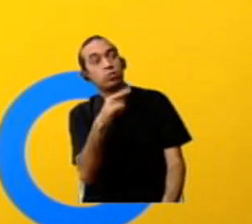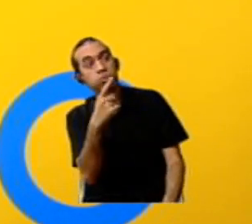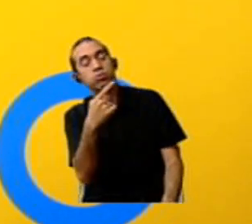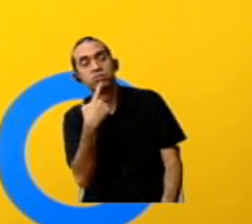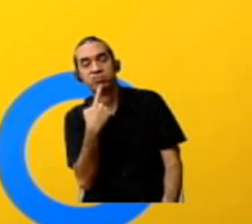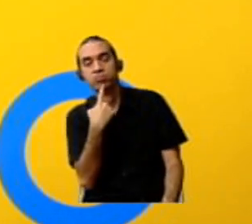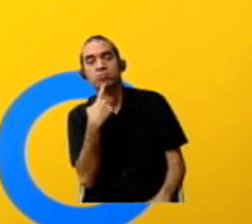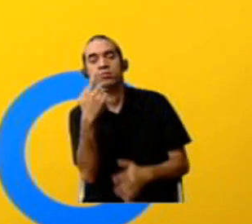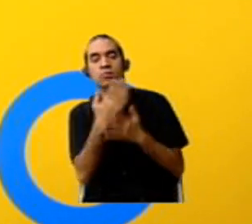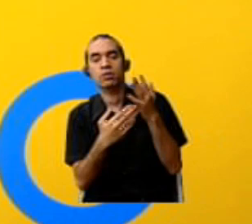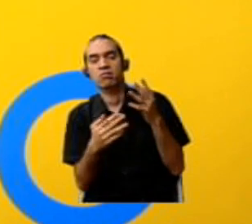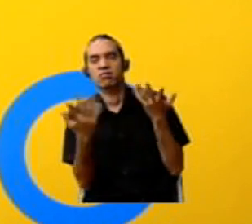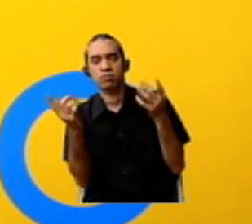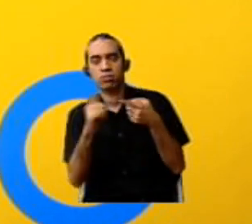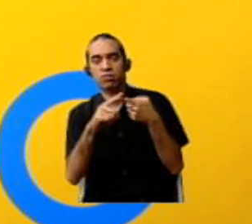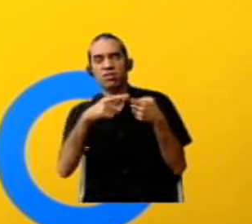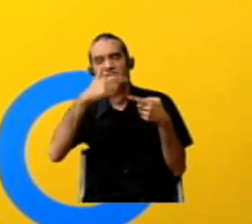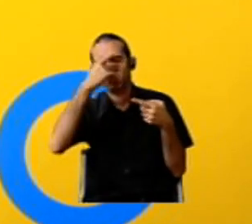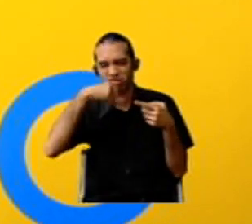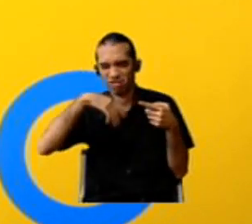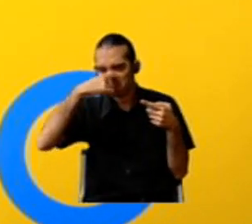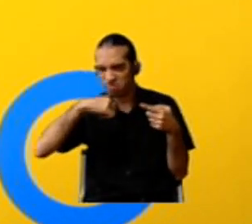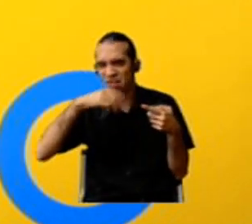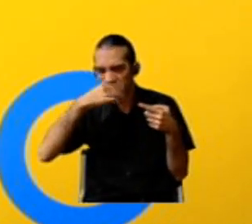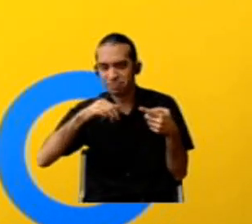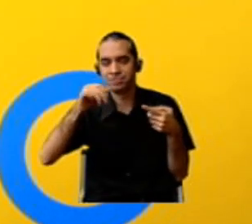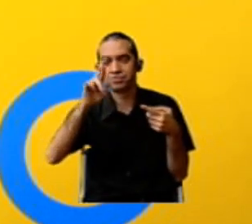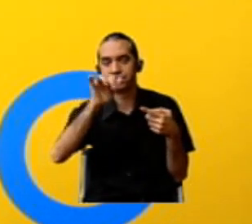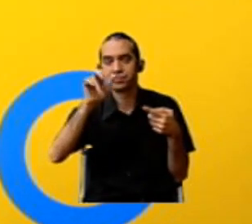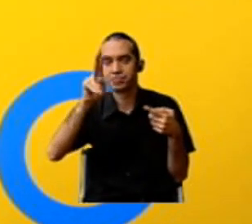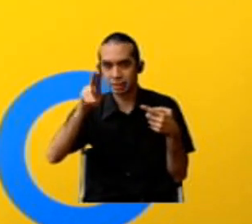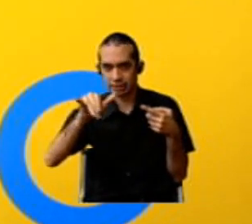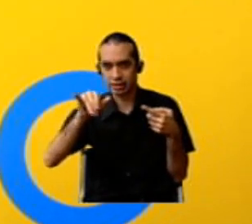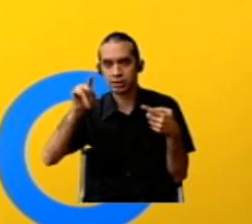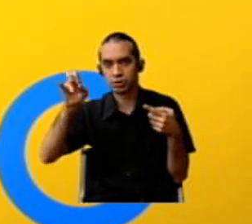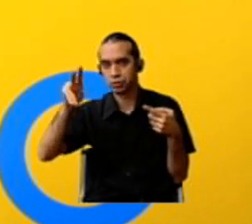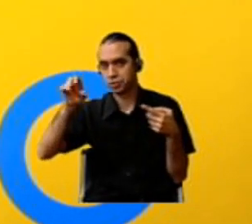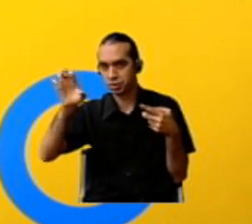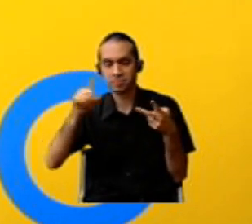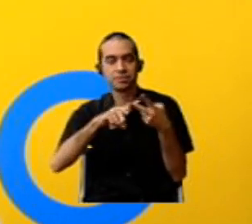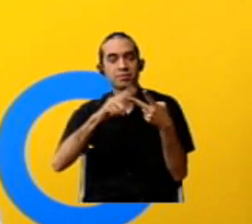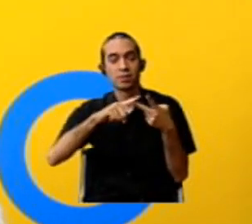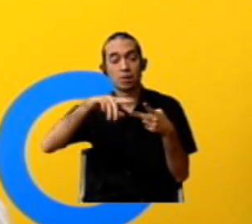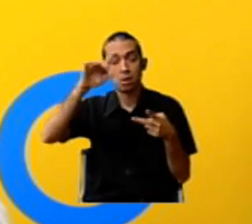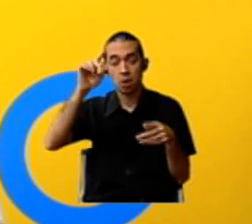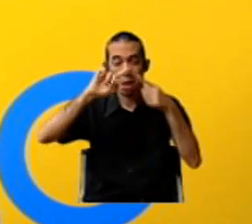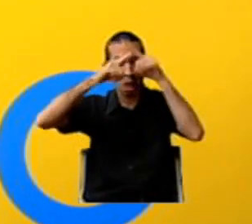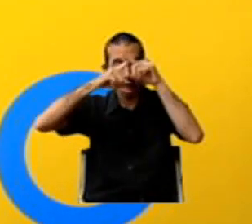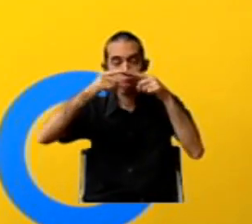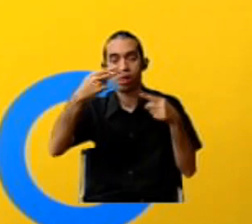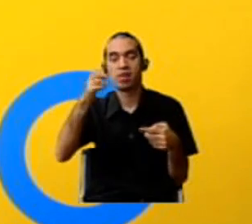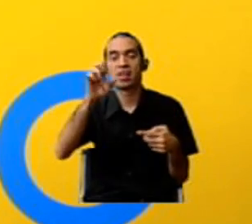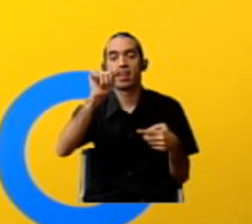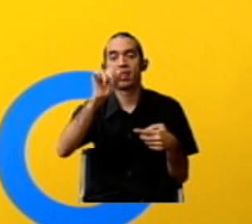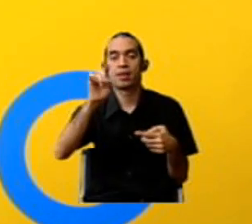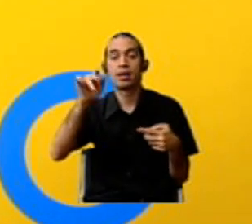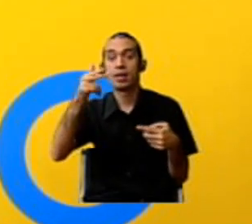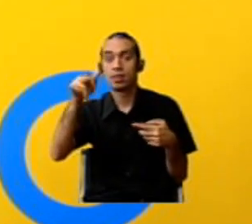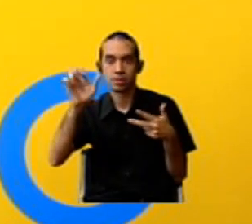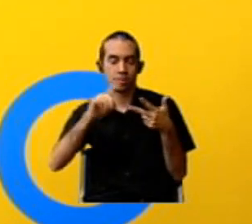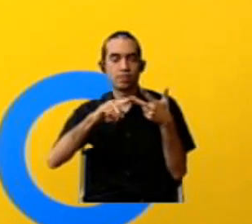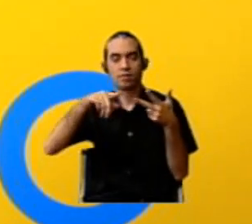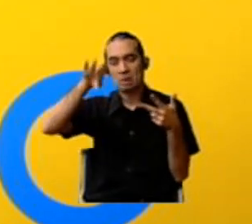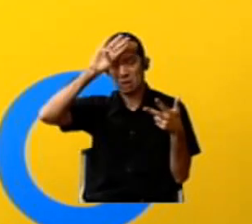mentioned something about runny nose, headache, and fever. Oh, but you know something? We